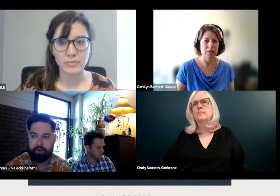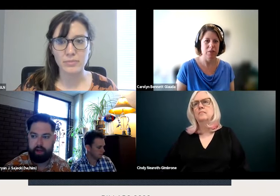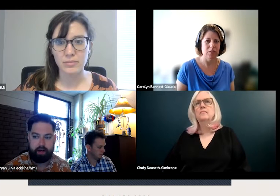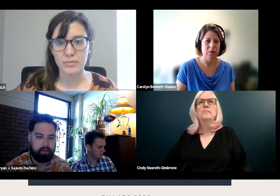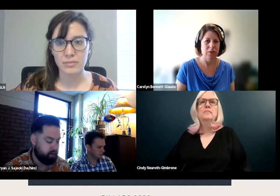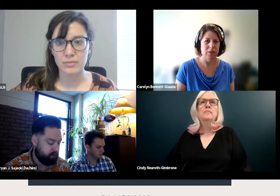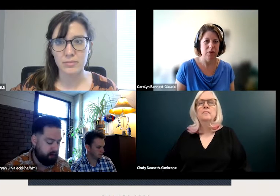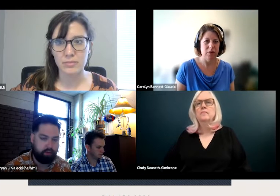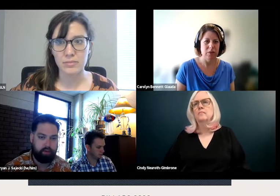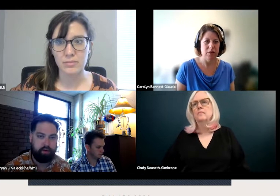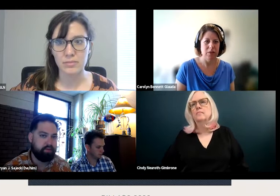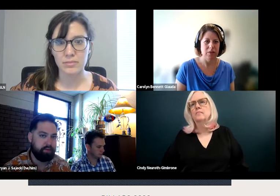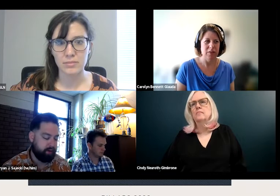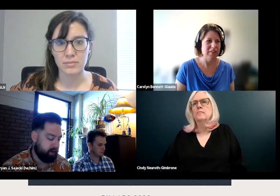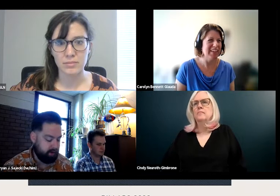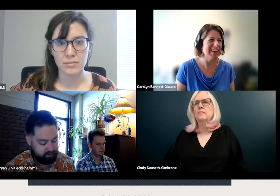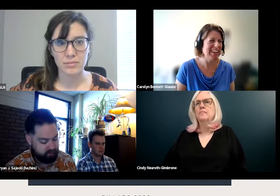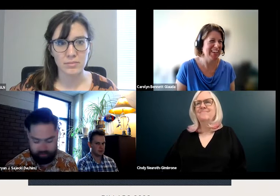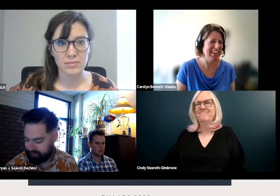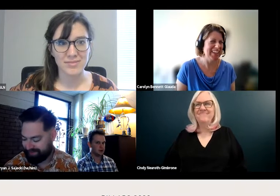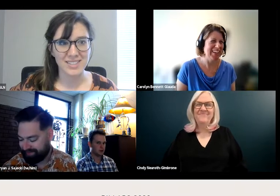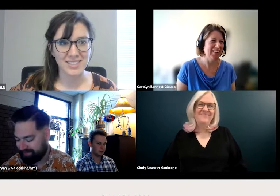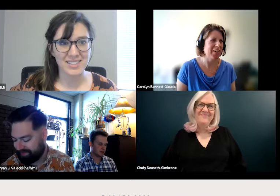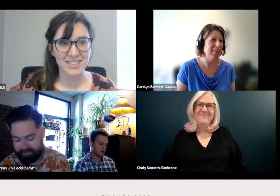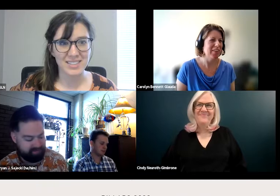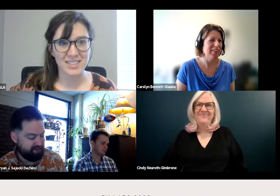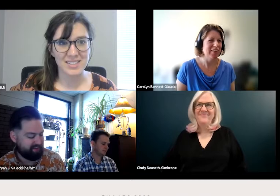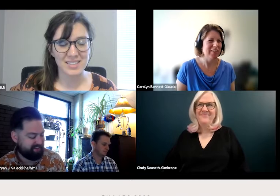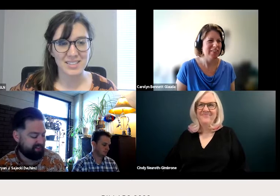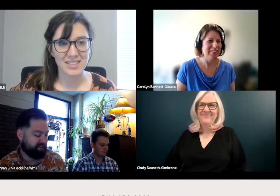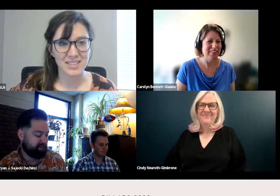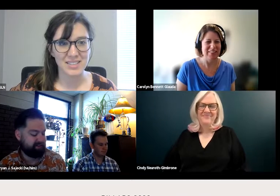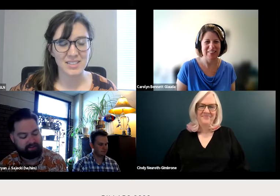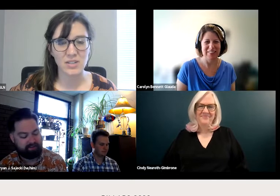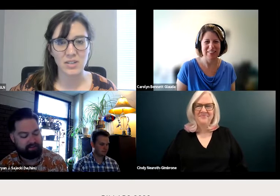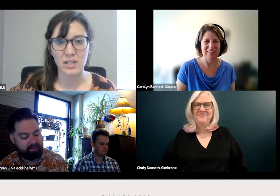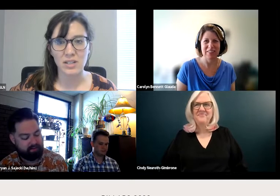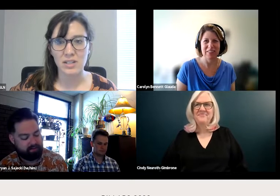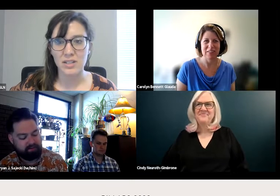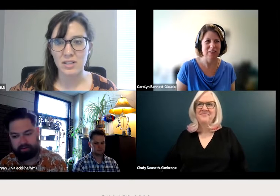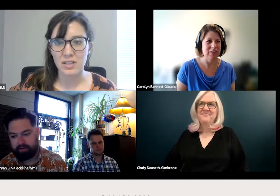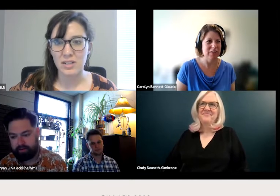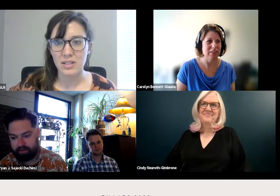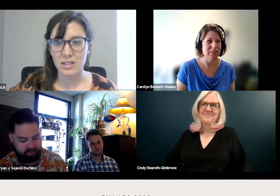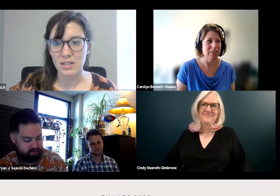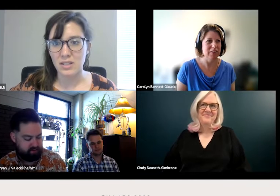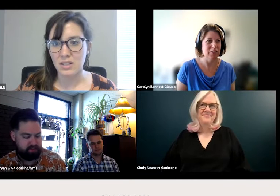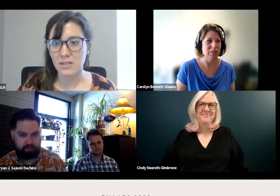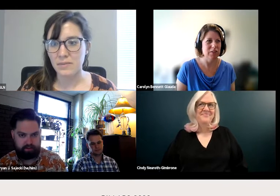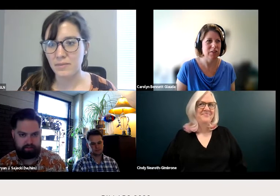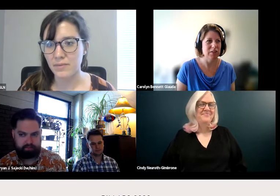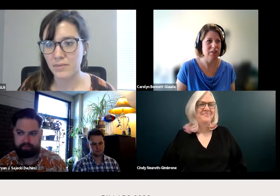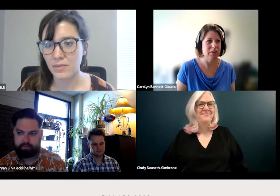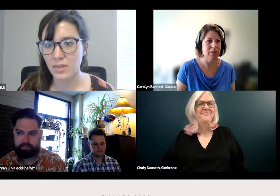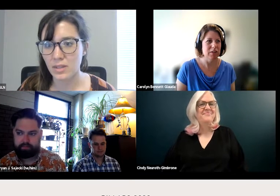many people we had. So I will refrain from doing that. Okay. Brian. Okay. That's